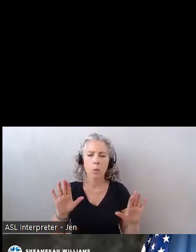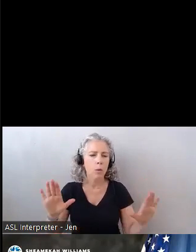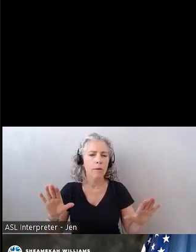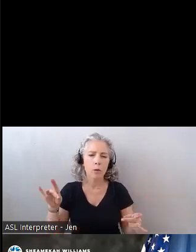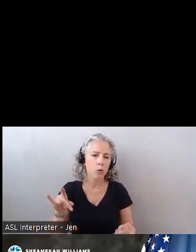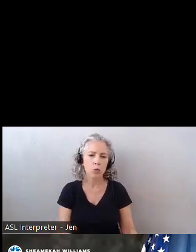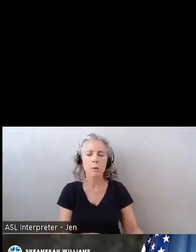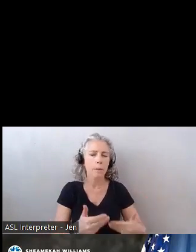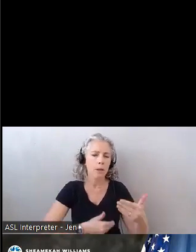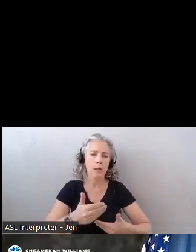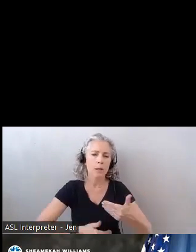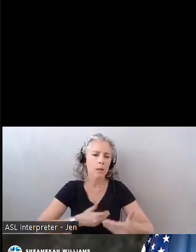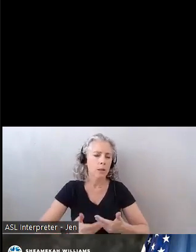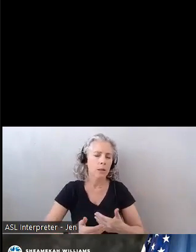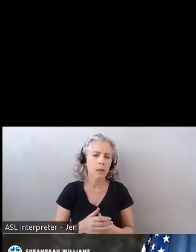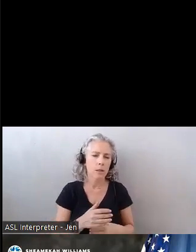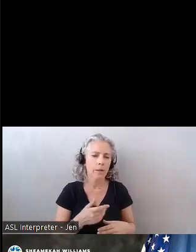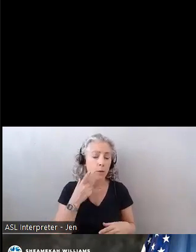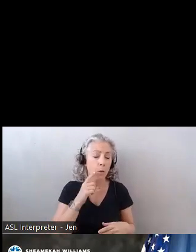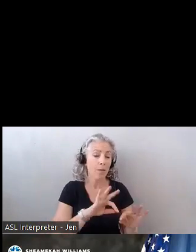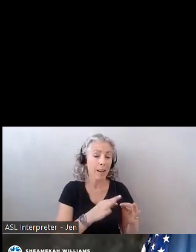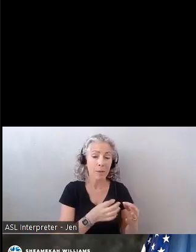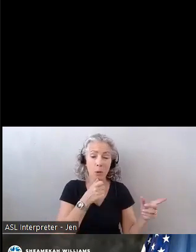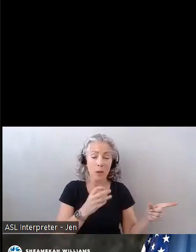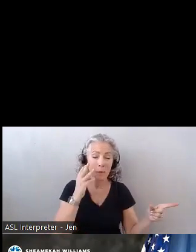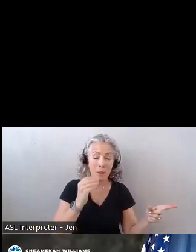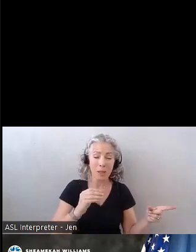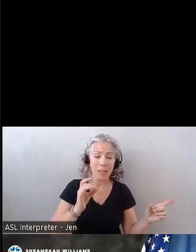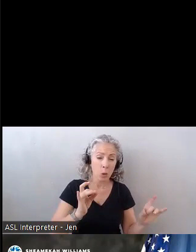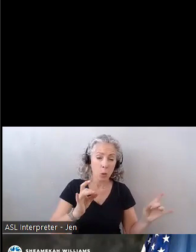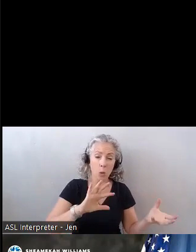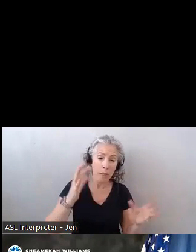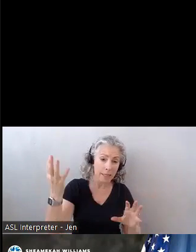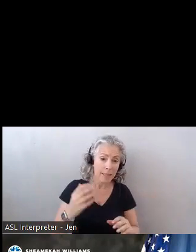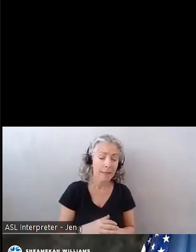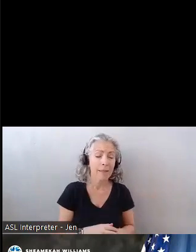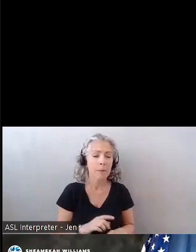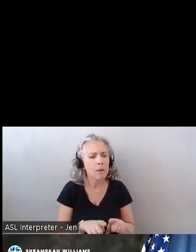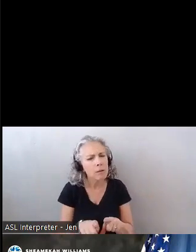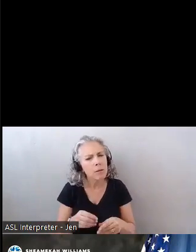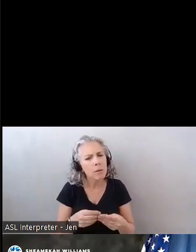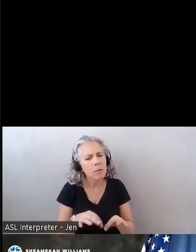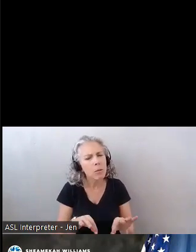youth and families that are experiencing crisis. But it's also important to provide these services that are